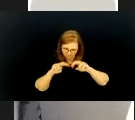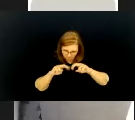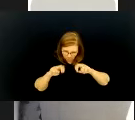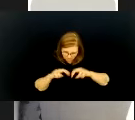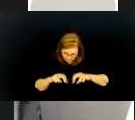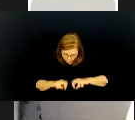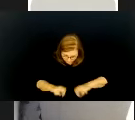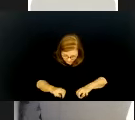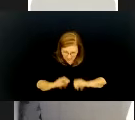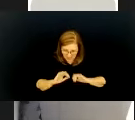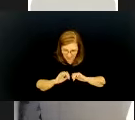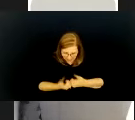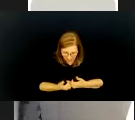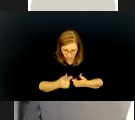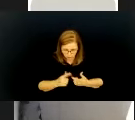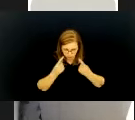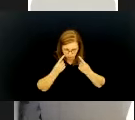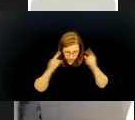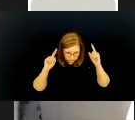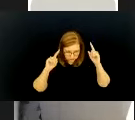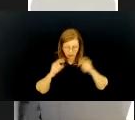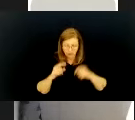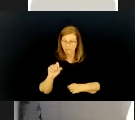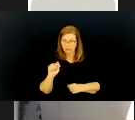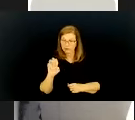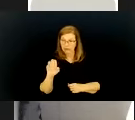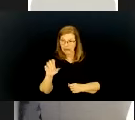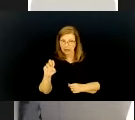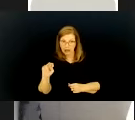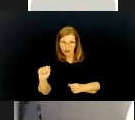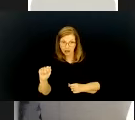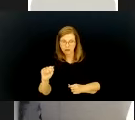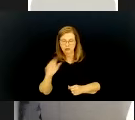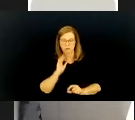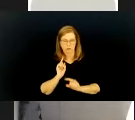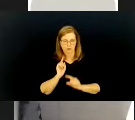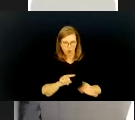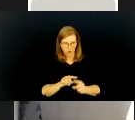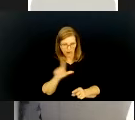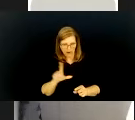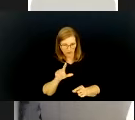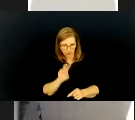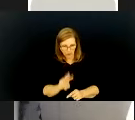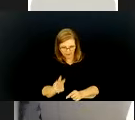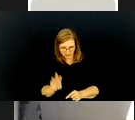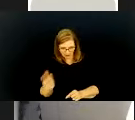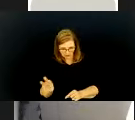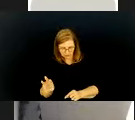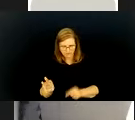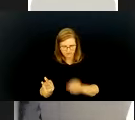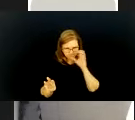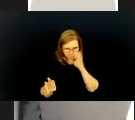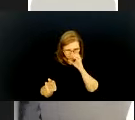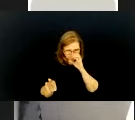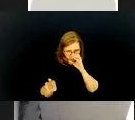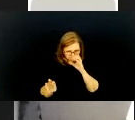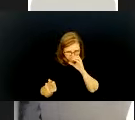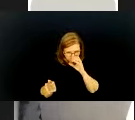into achievable steps. So for Selena, she's going to go to the library's website and look for information